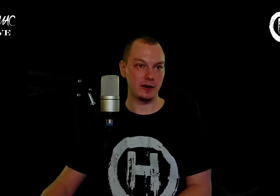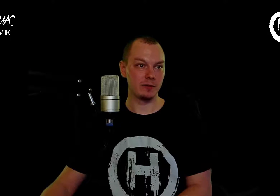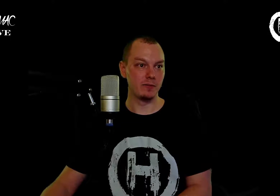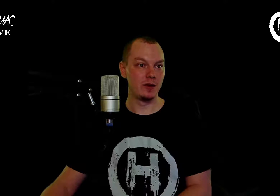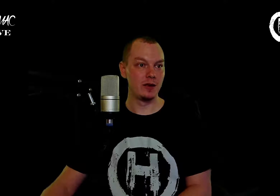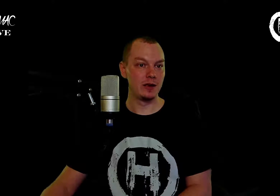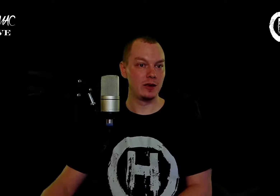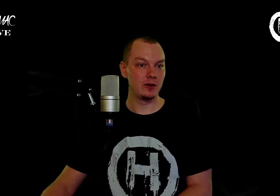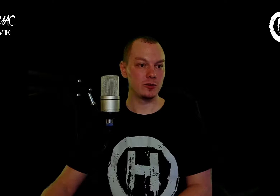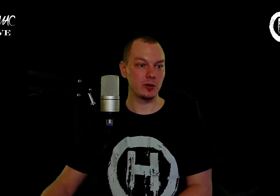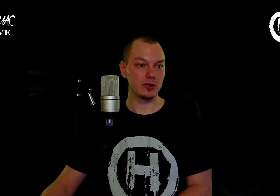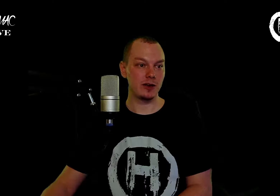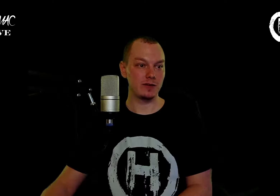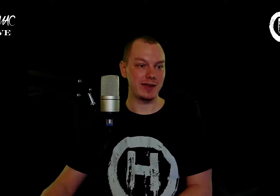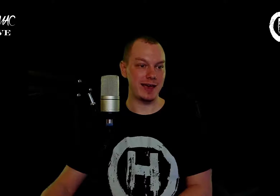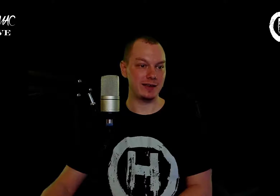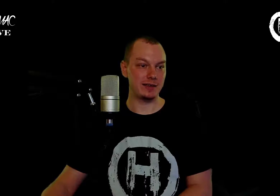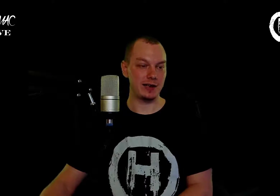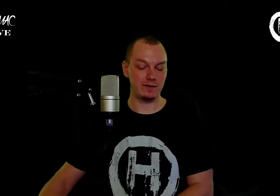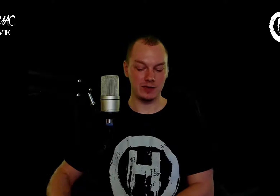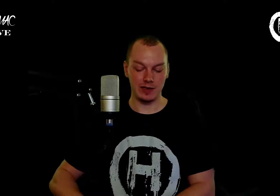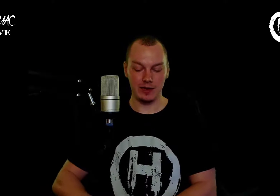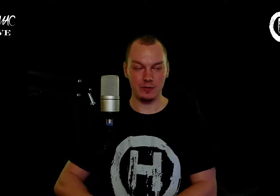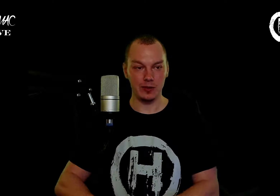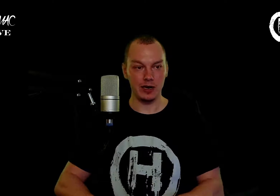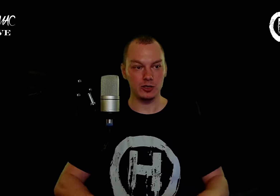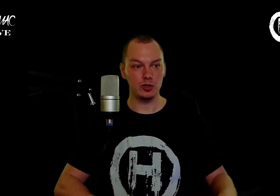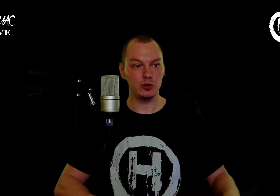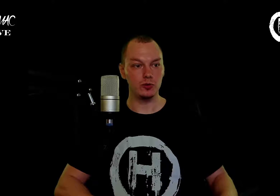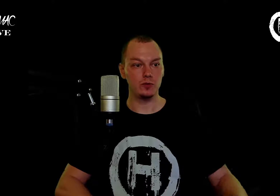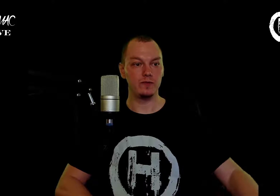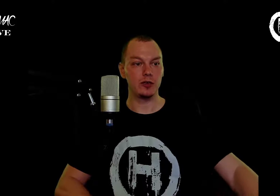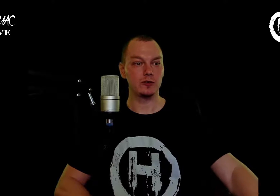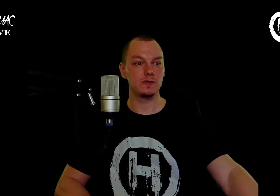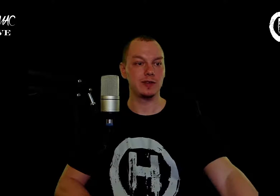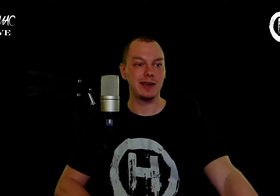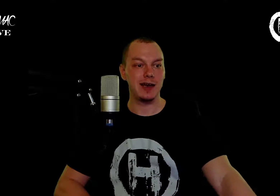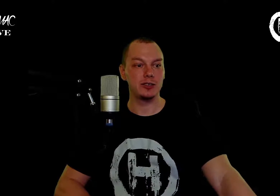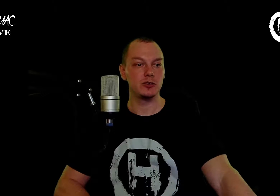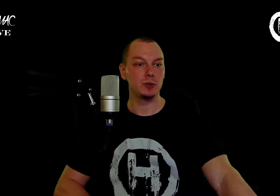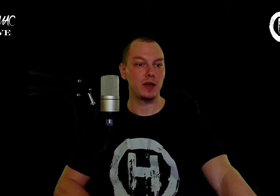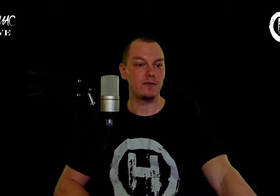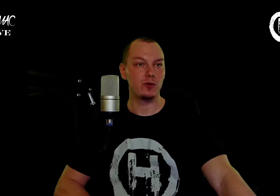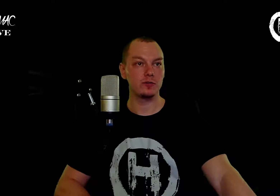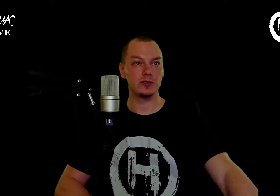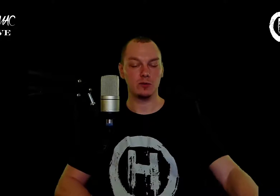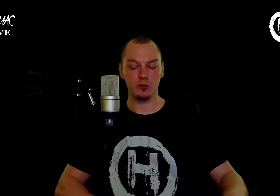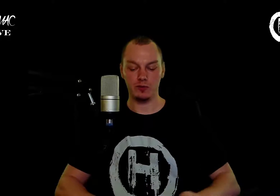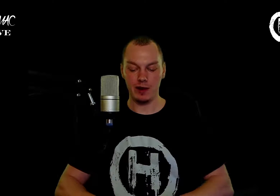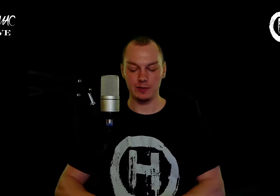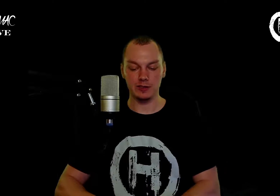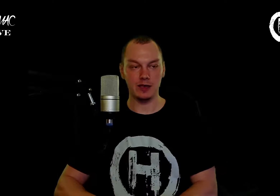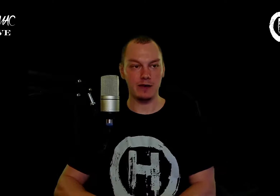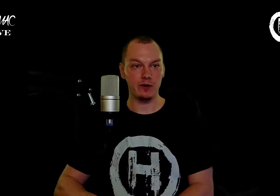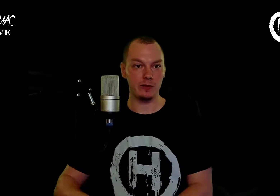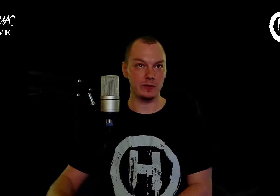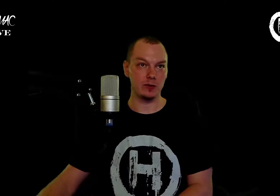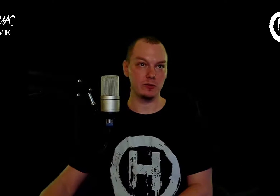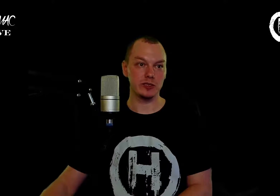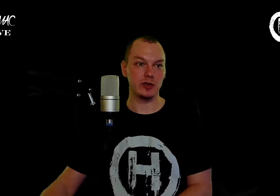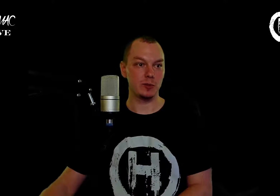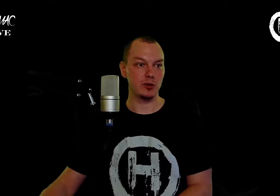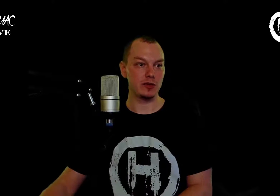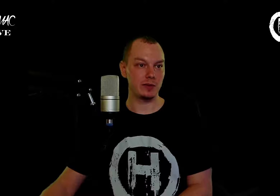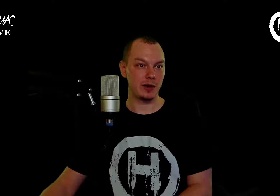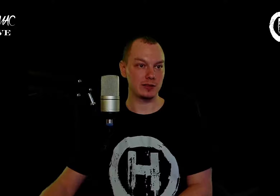to Ohio. So we're going to cover that, and then after that, we got 2 videos for the non-YouTube platforms, and then we'll be wrapping this live up, and then